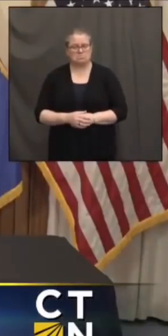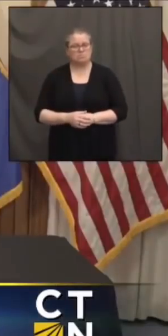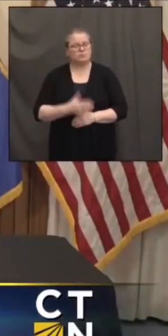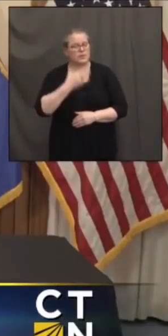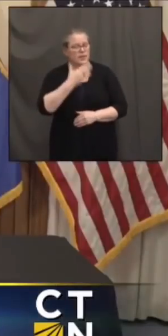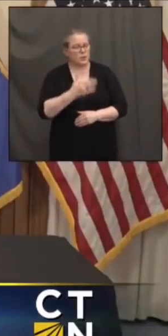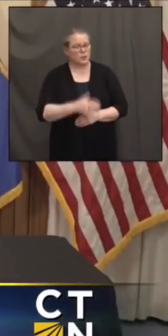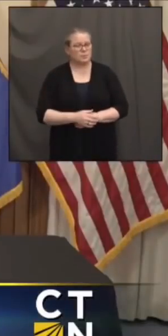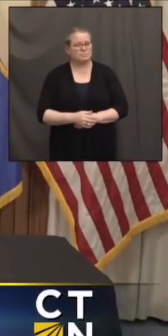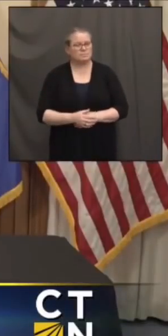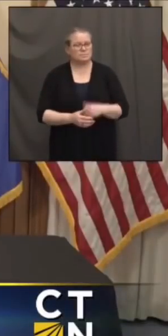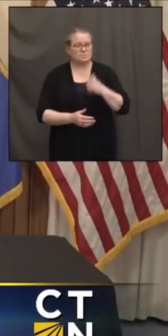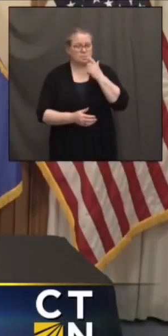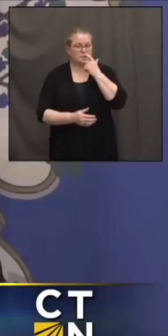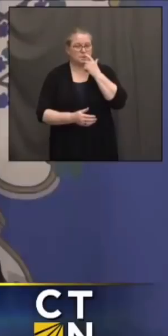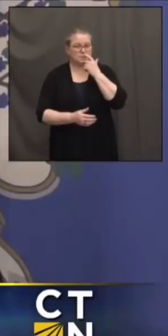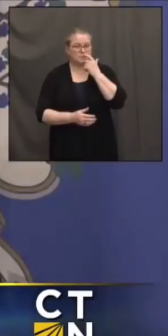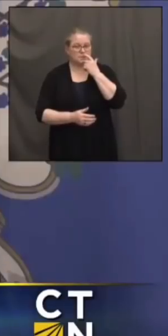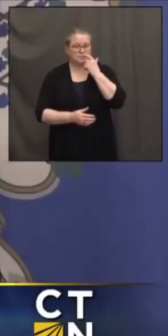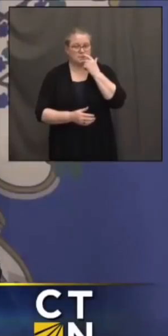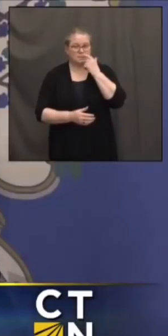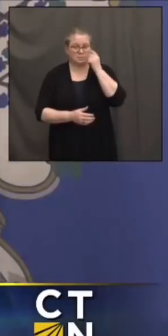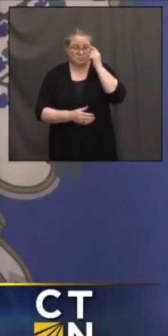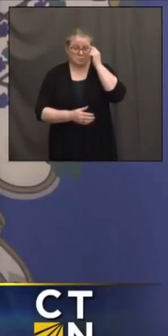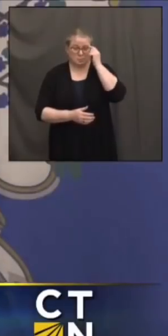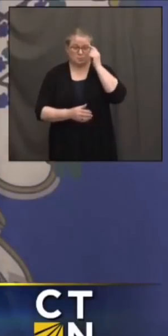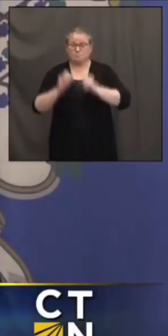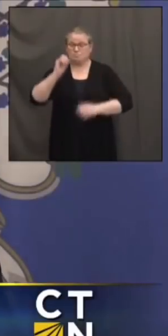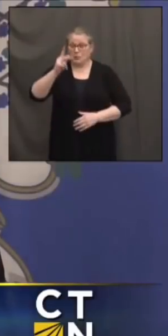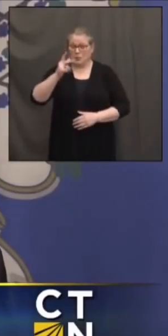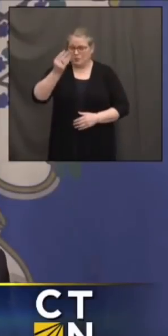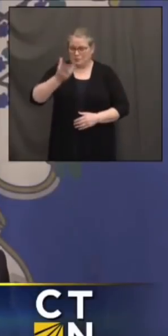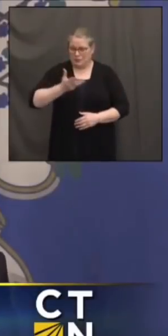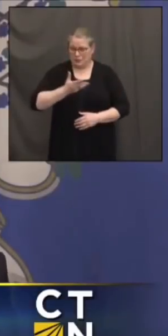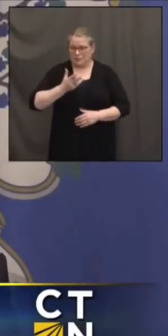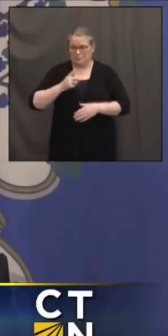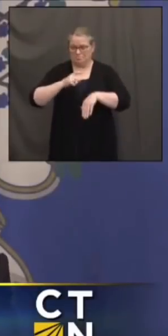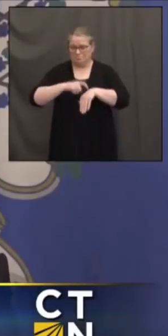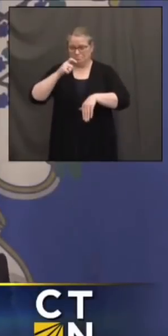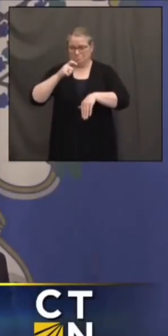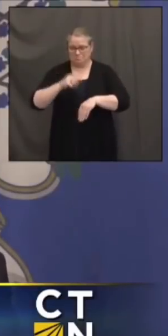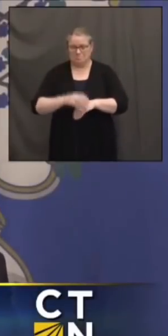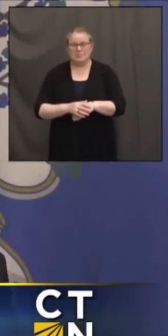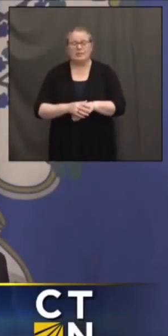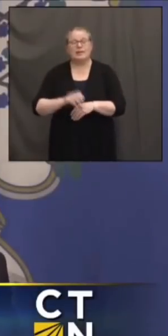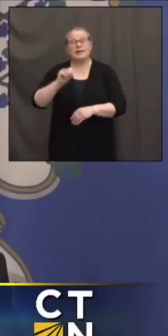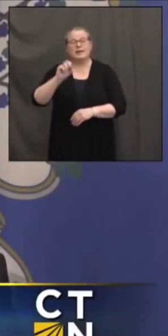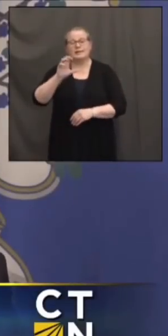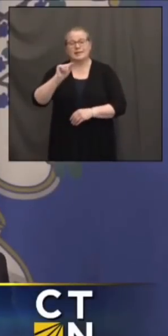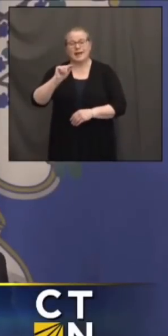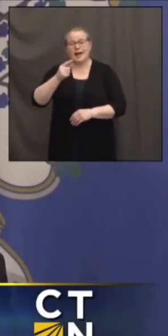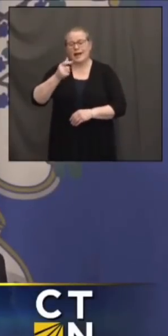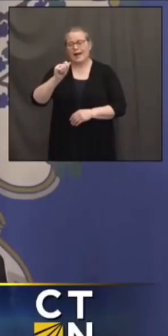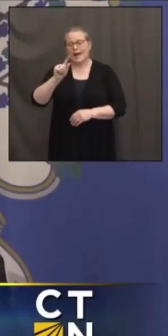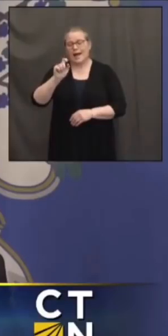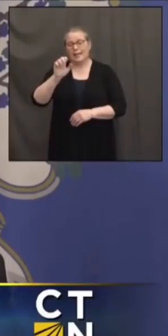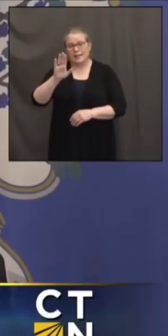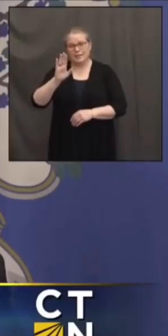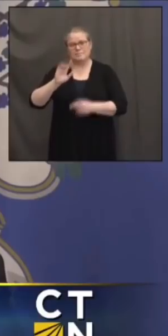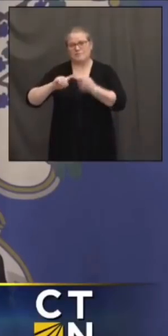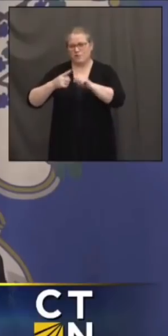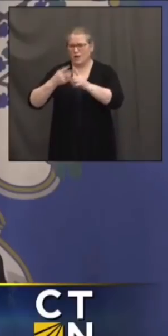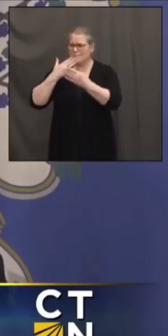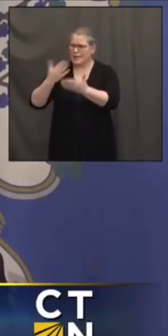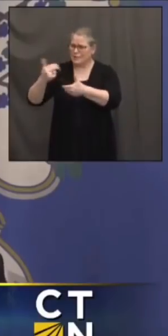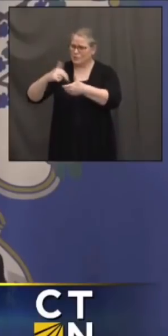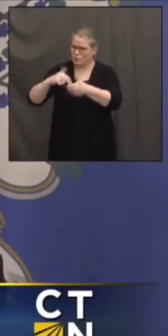Thanks. All right, I'm getting the signal. Let me just say to Scott Gottlieb, our friend, thank you very much for joining